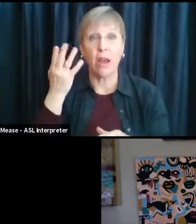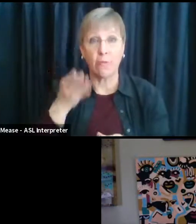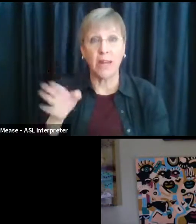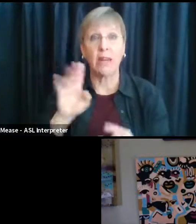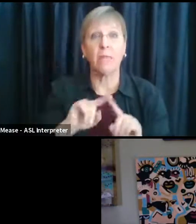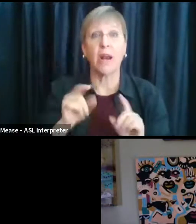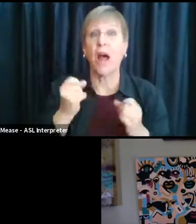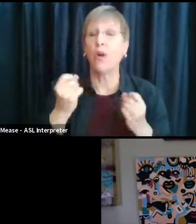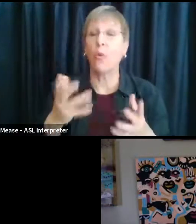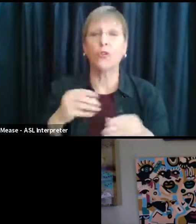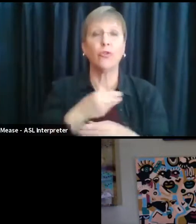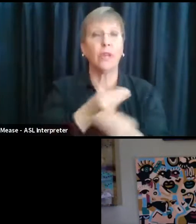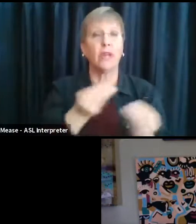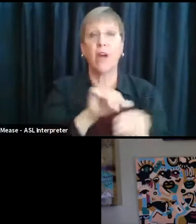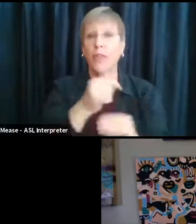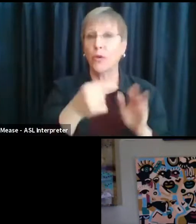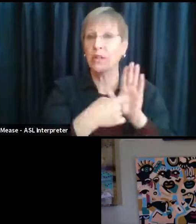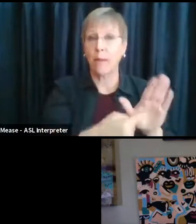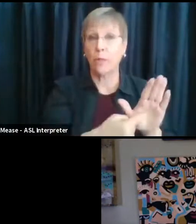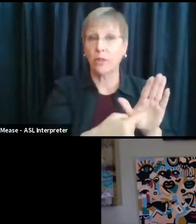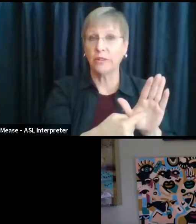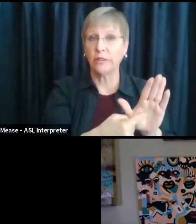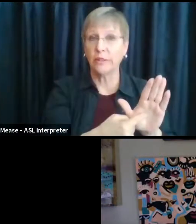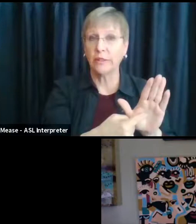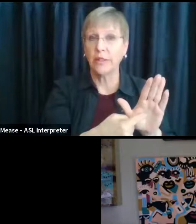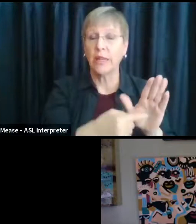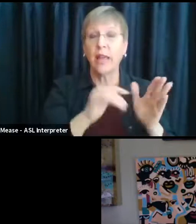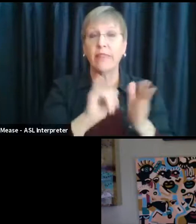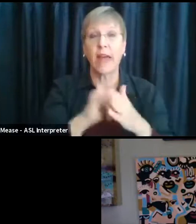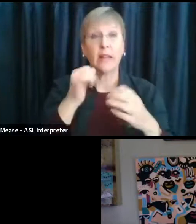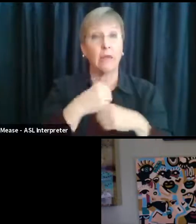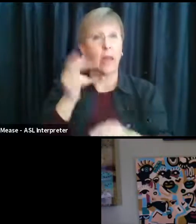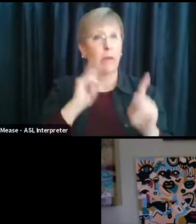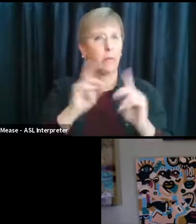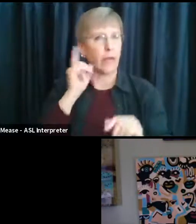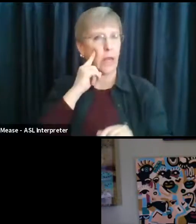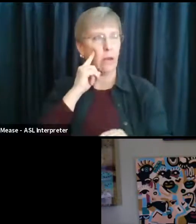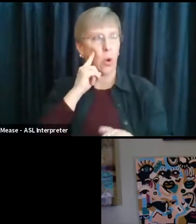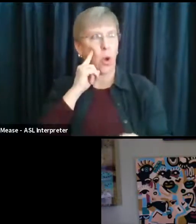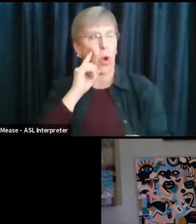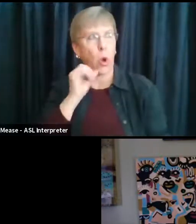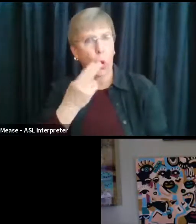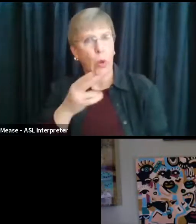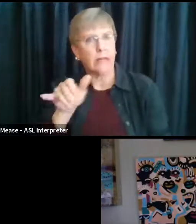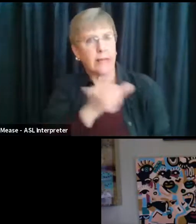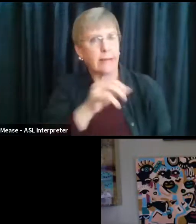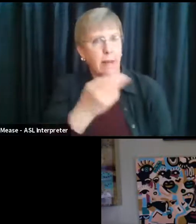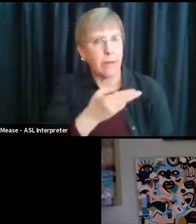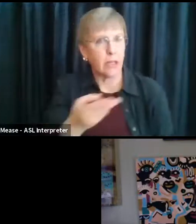don't want to give other example that would make people think that it's the same history.